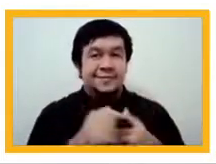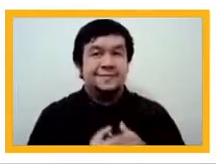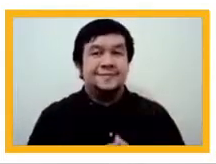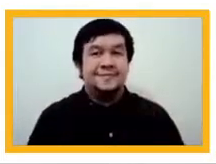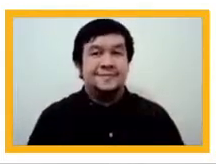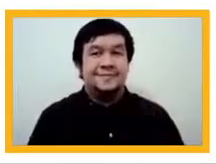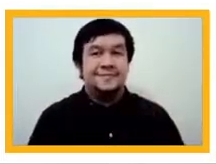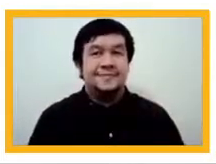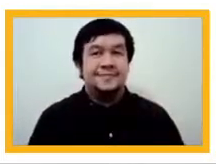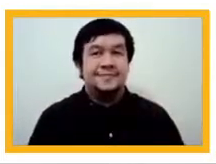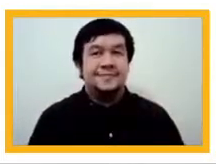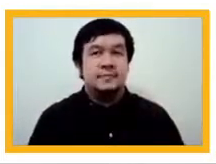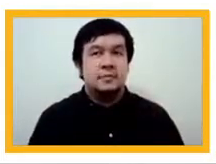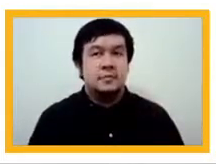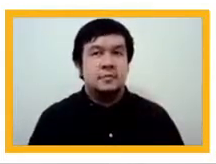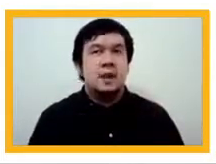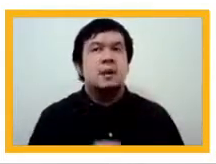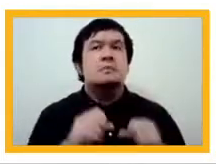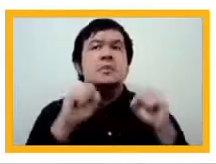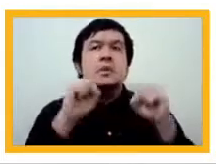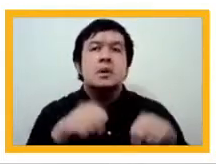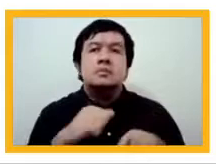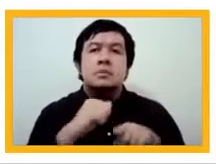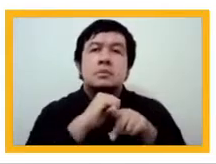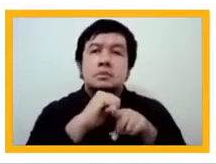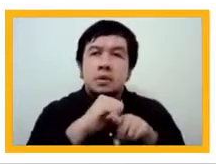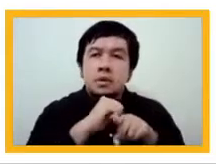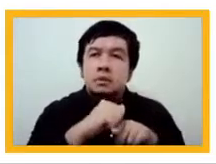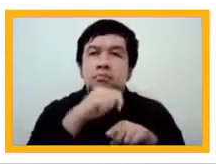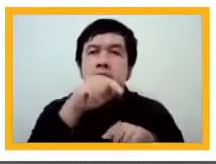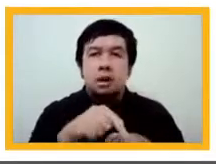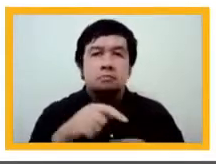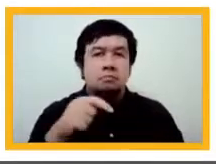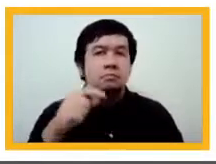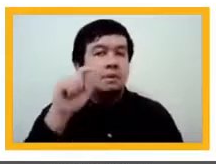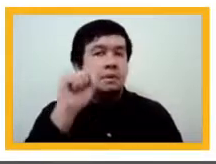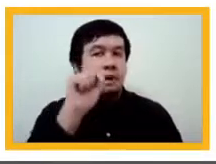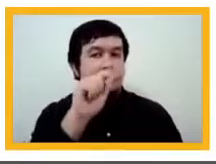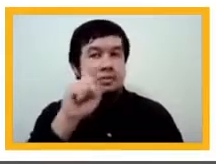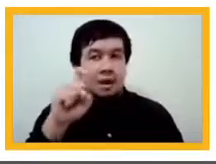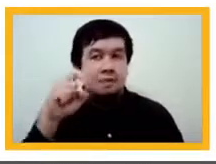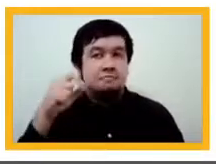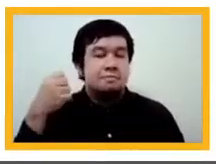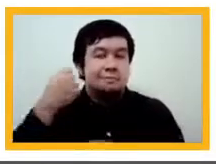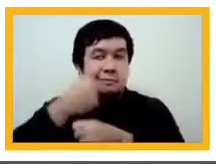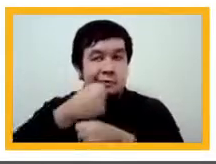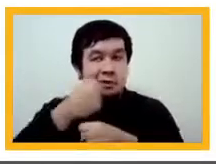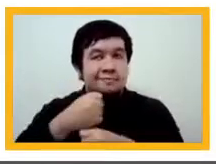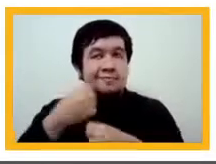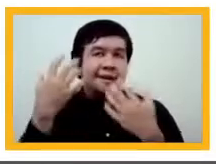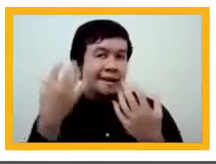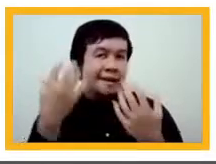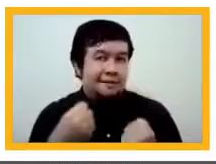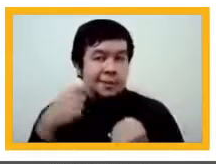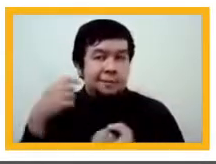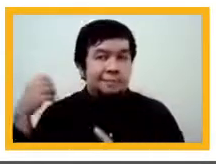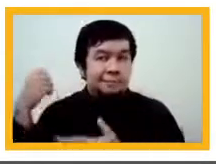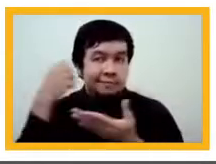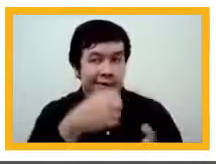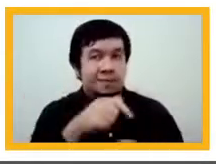their workers. So there are a variety of ways. Okay, thank you. So incentive systems,